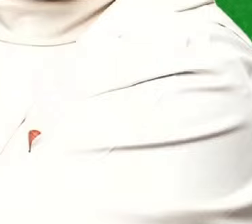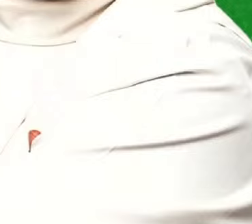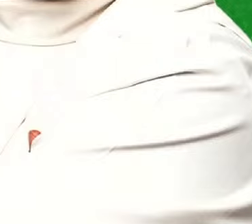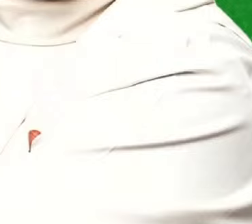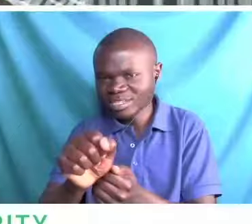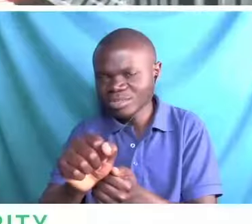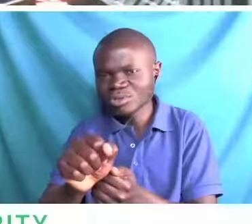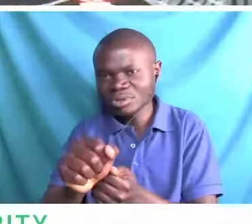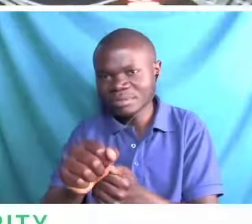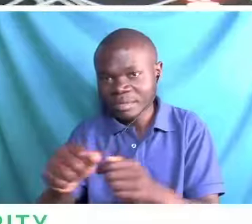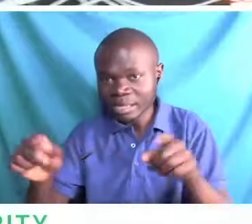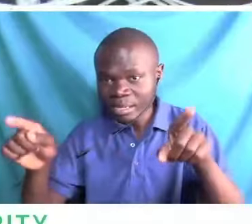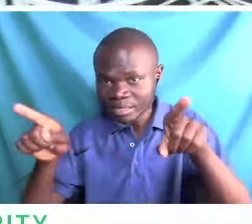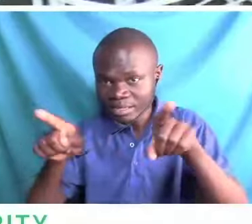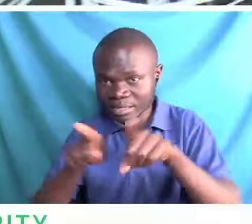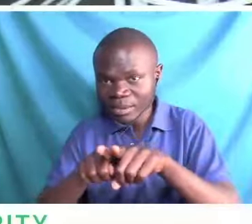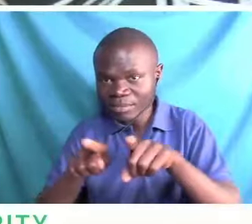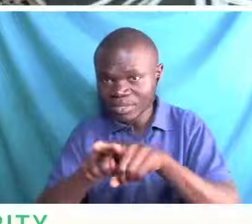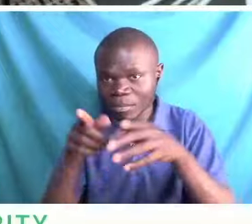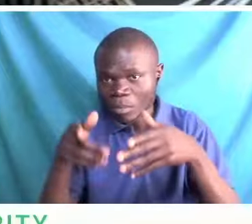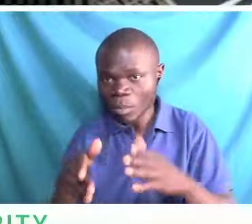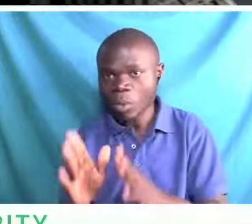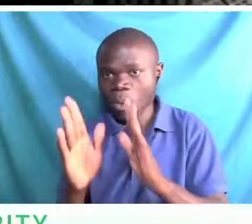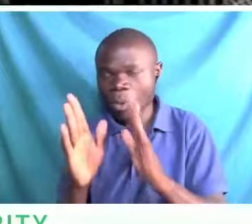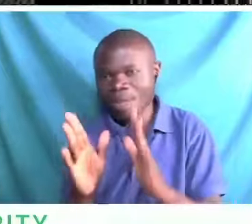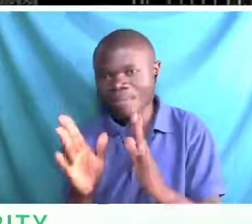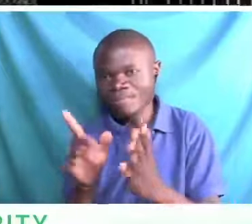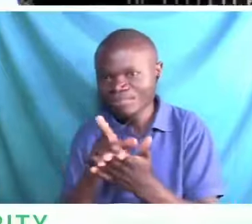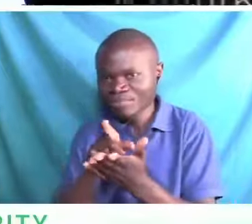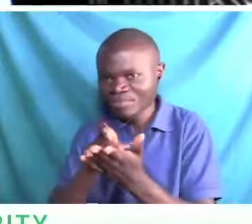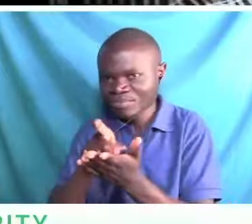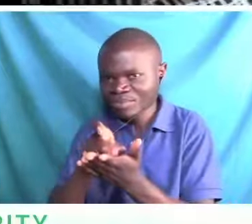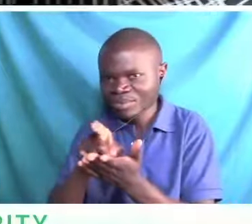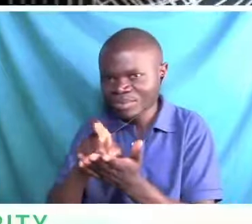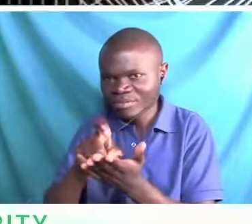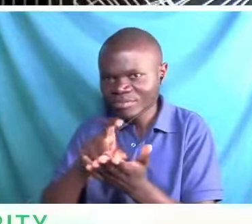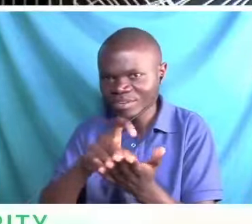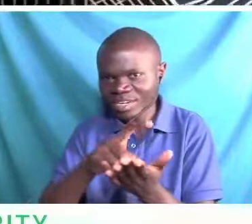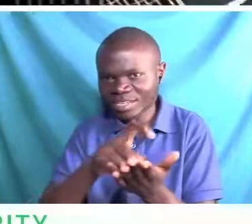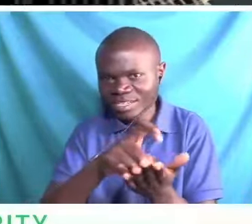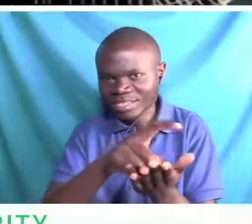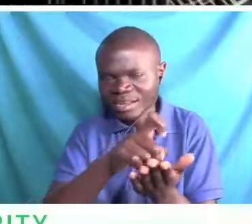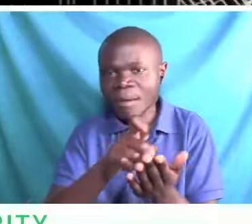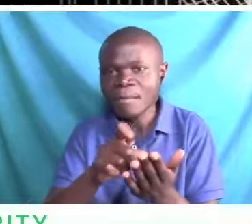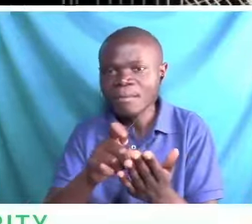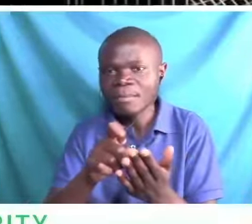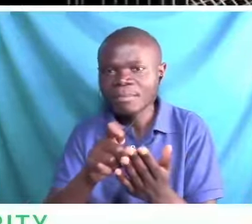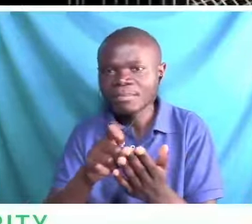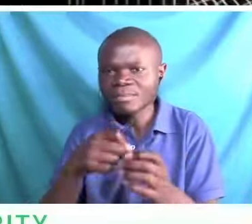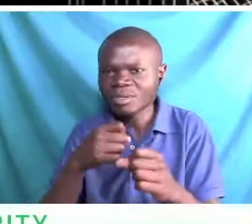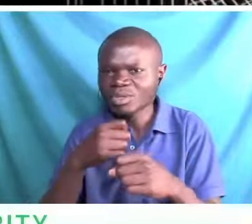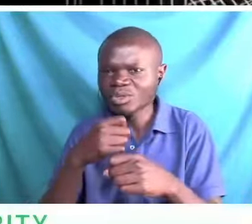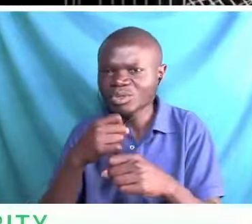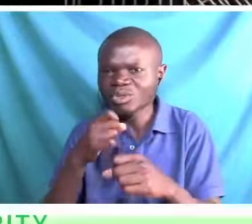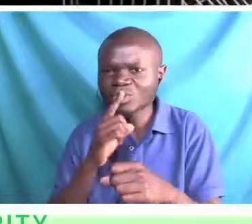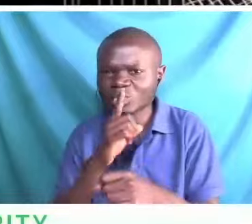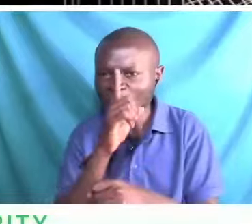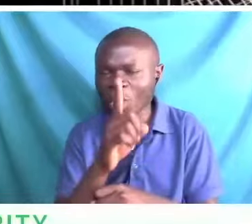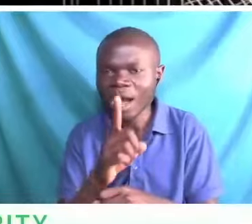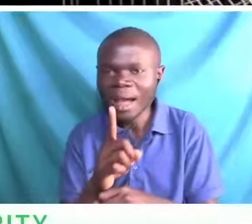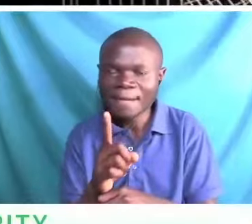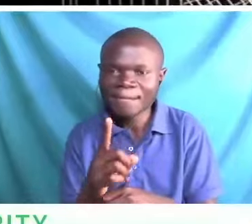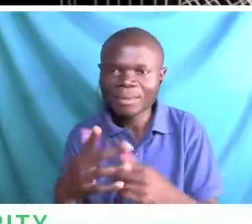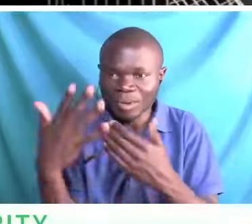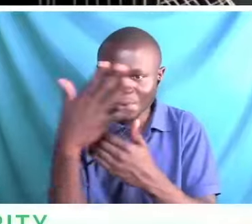The same way, you know, viruses make sure that the computer does not operate in its fullest potential. And the reason why the